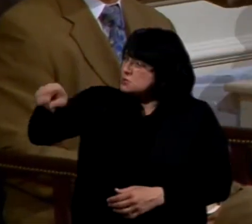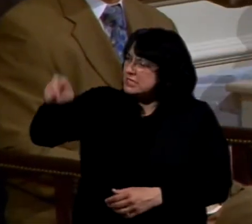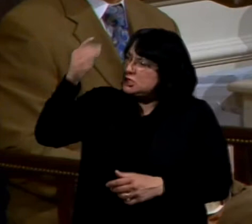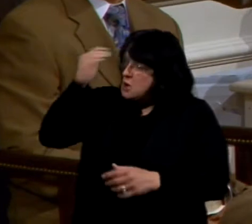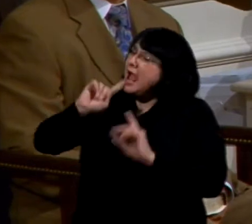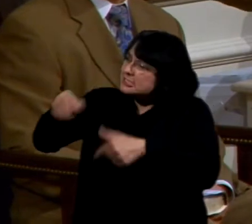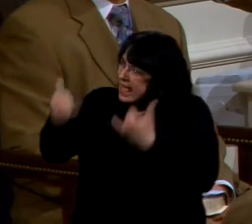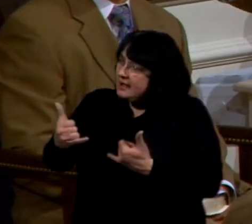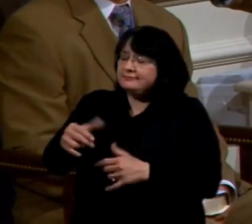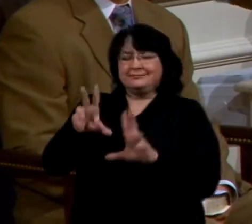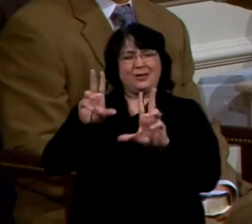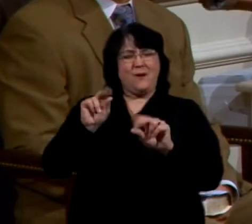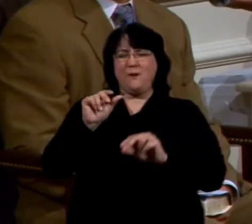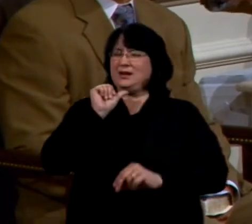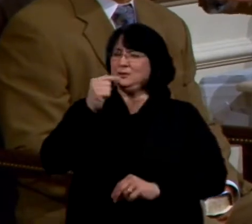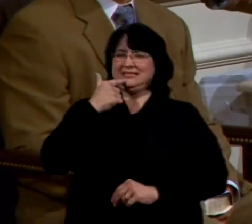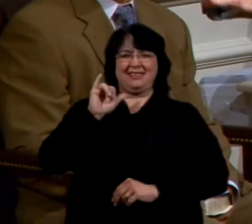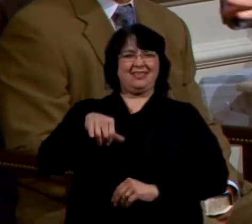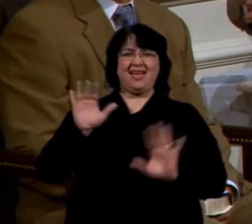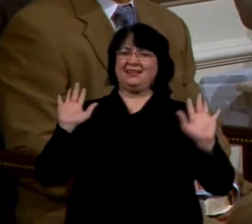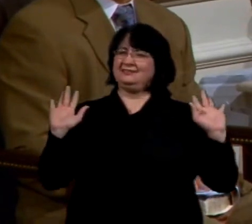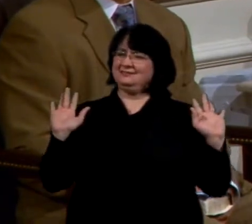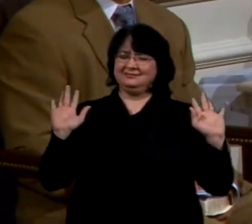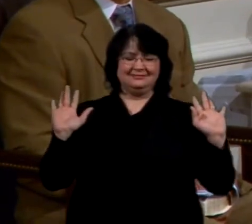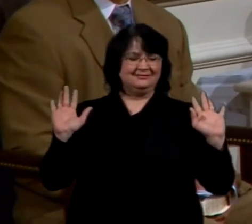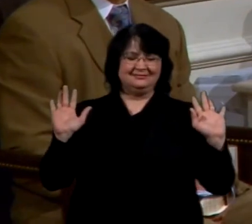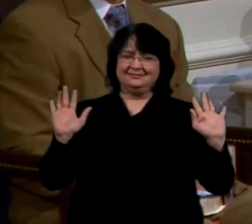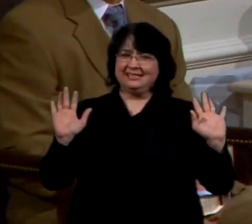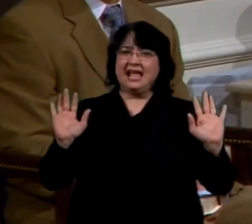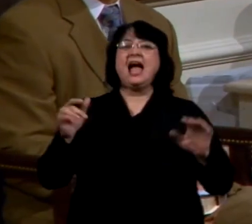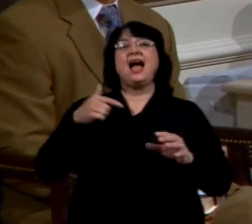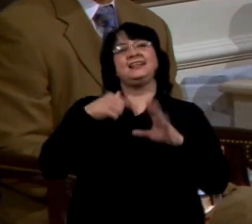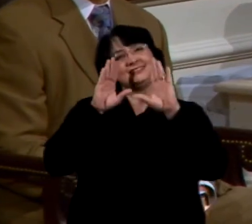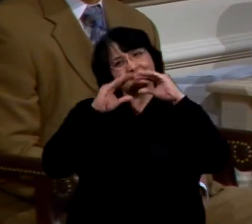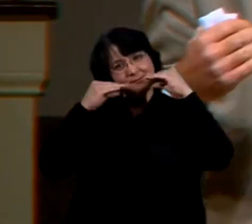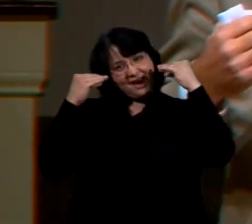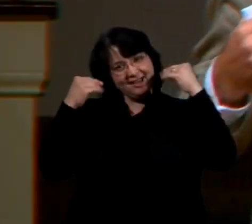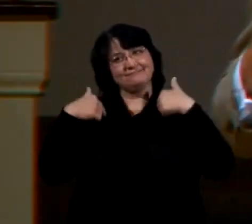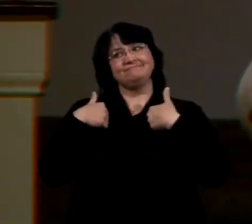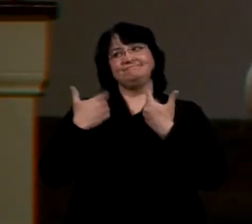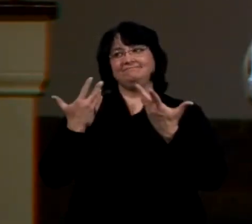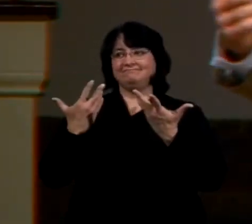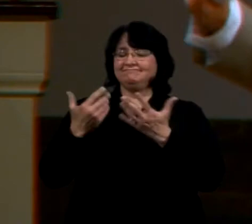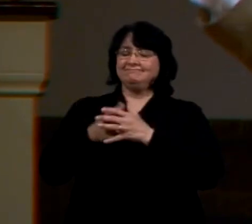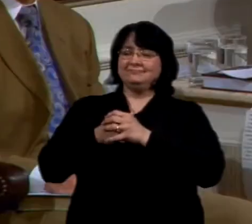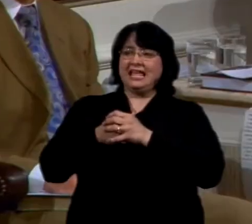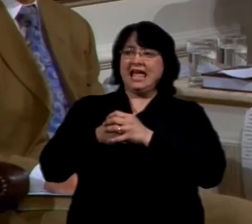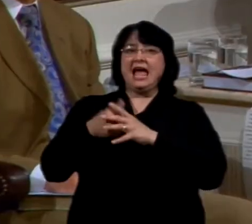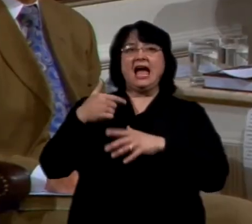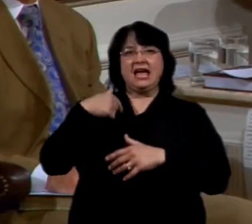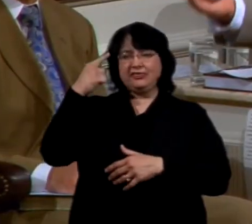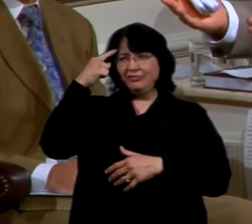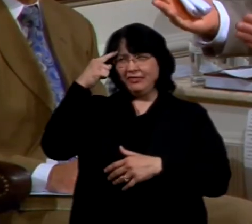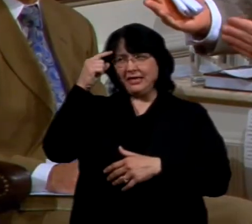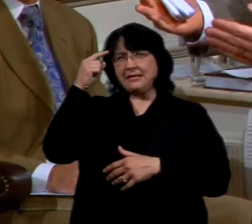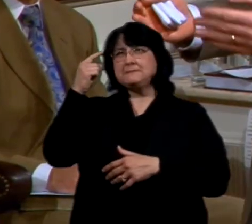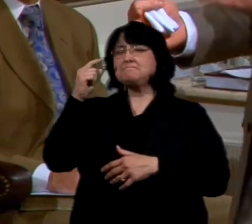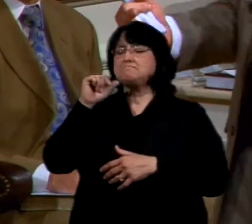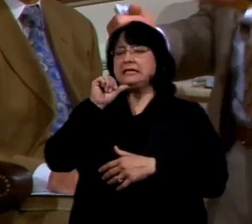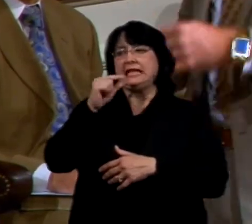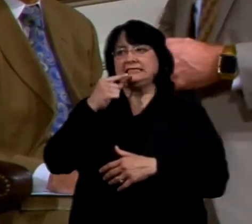no. We're not there at this moment. All I'm going to do is smile I'm going to think but not